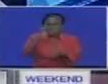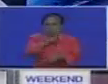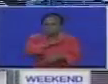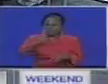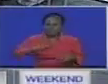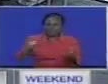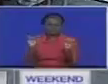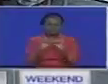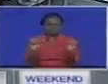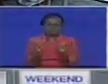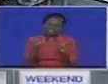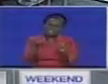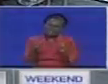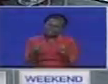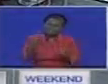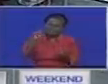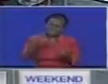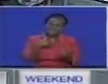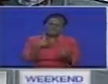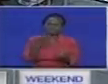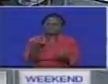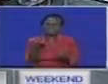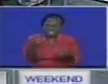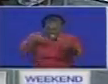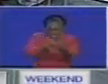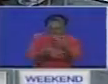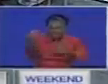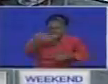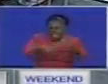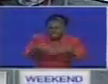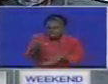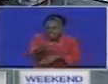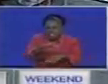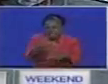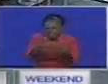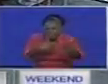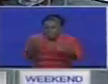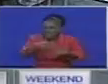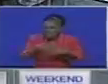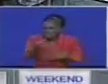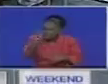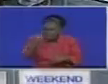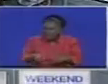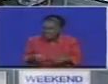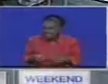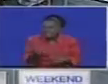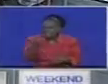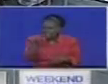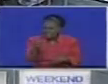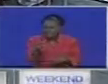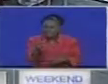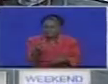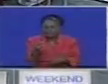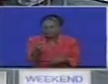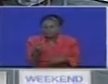Here's the thing. Should they be carrying such paraphernalia into the election arena just before the election? And shouldn't that be the work of the